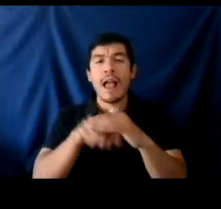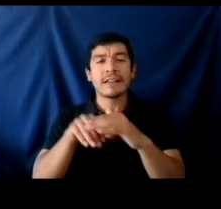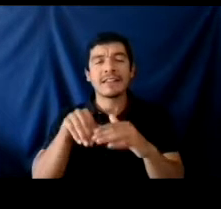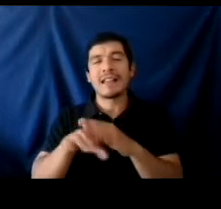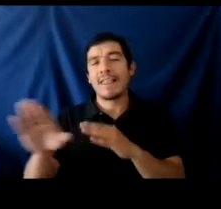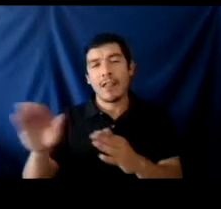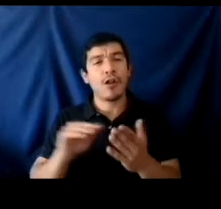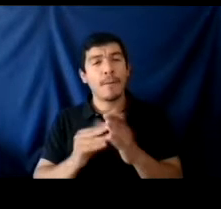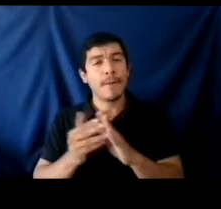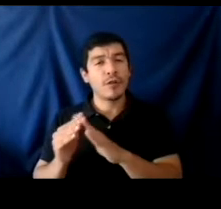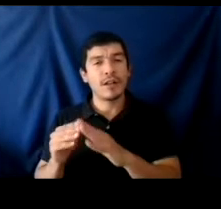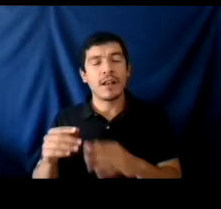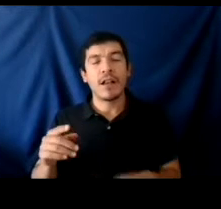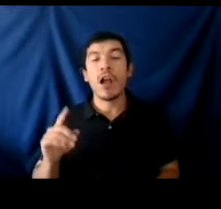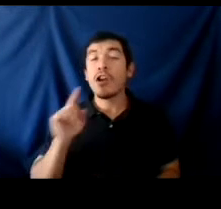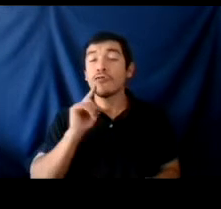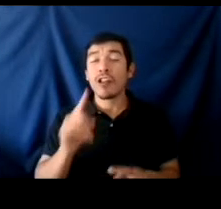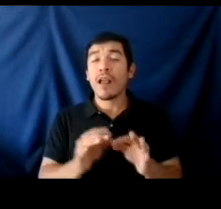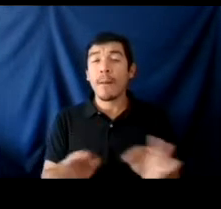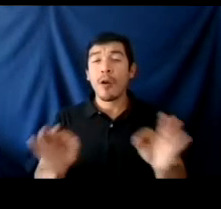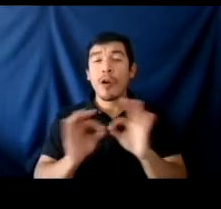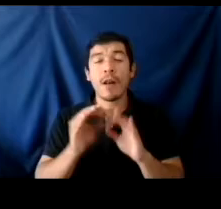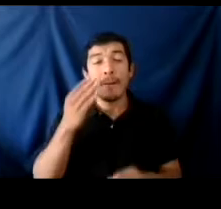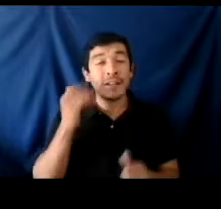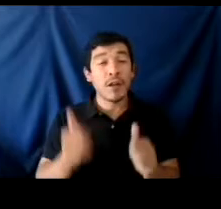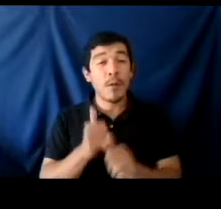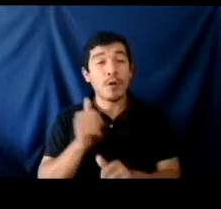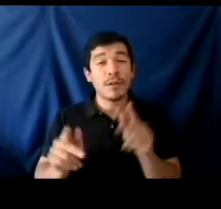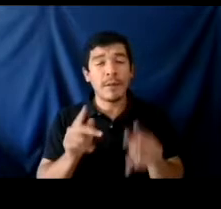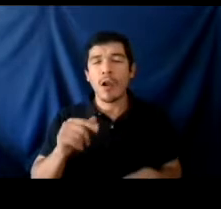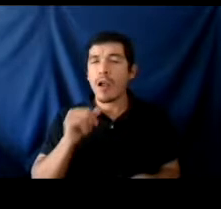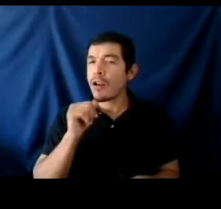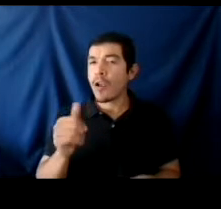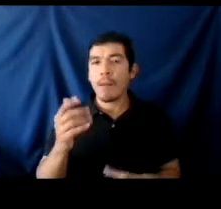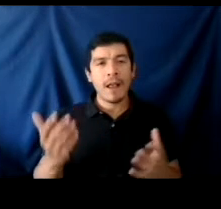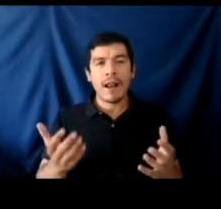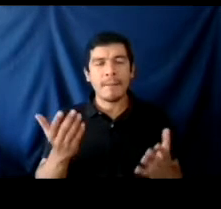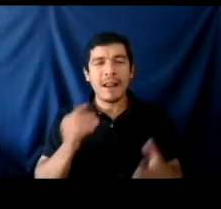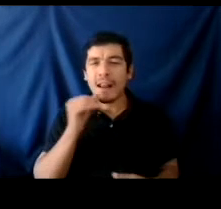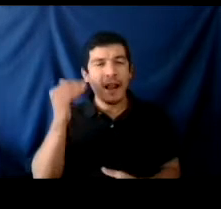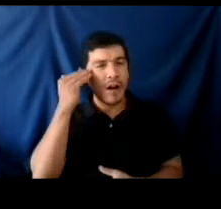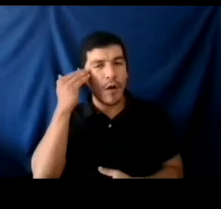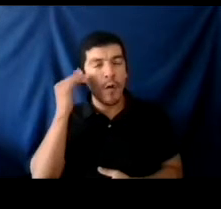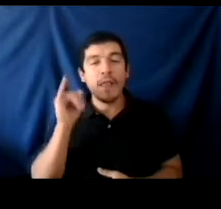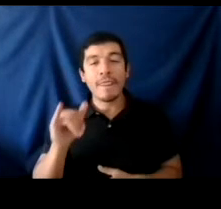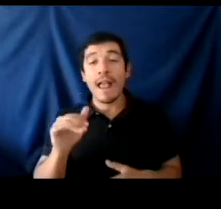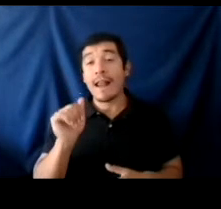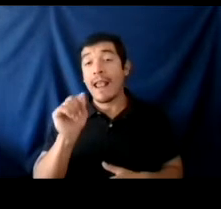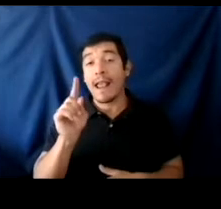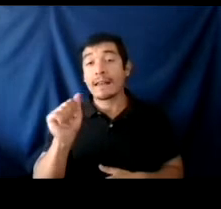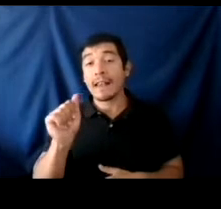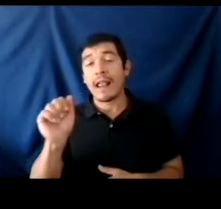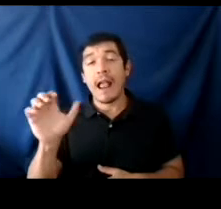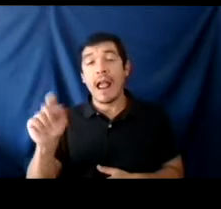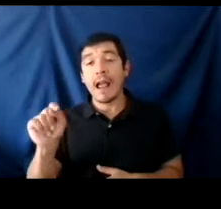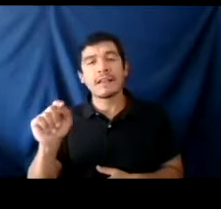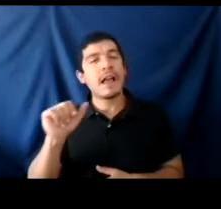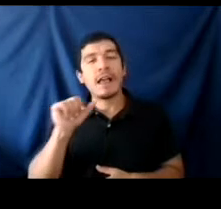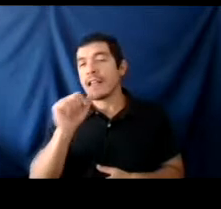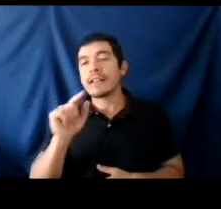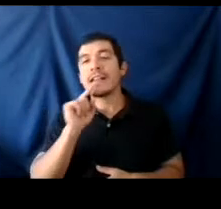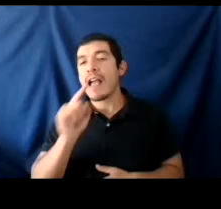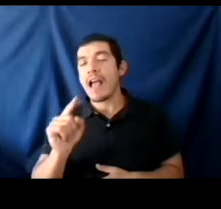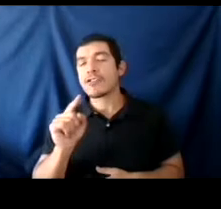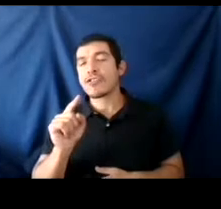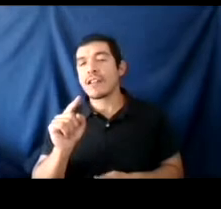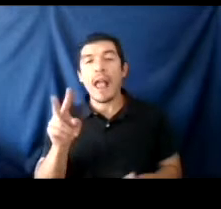communities. It's particularly important because most people may not know that the Americans with Disabilities Act does not actually